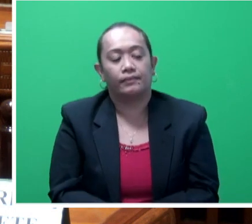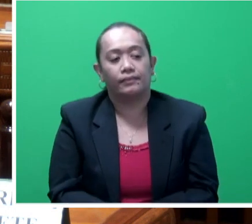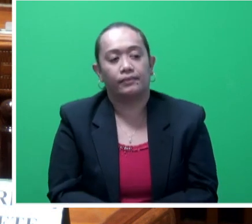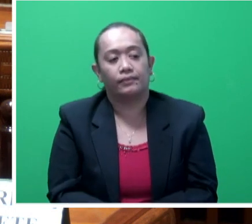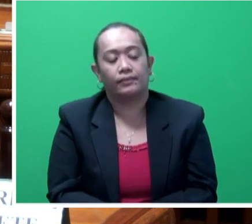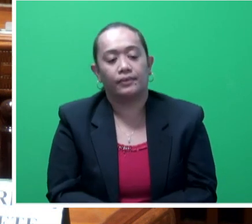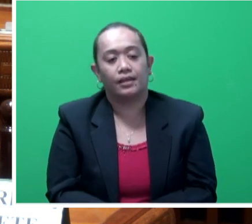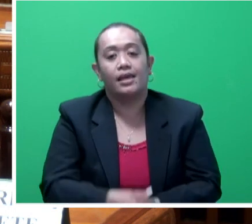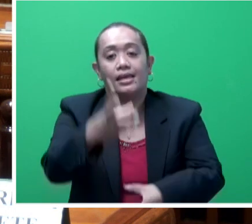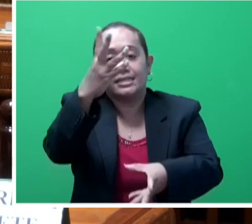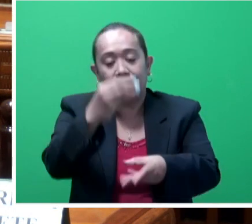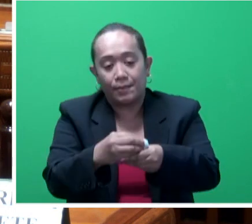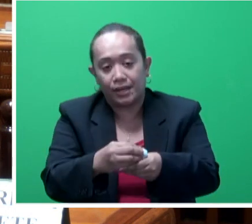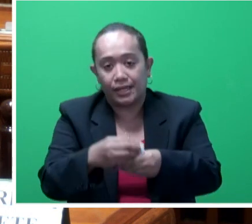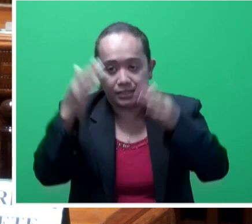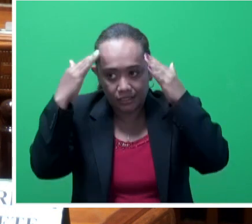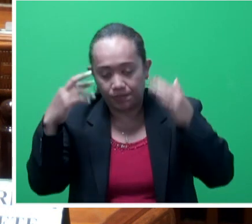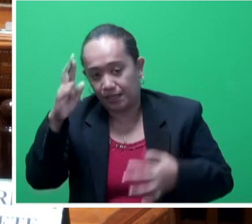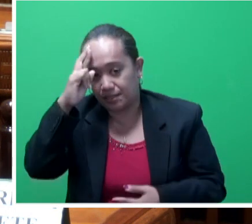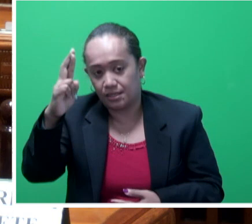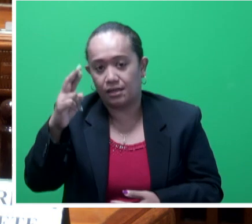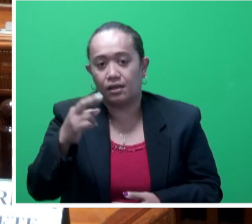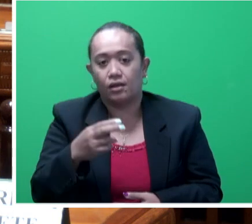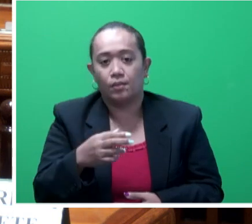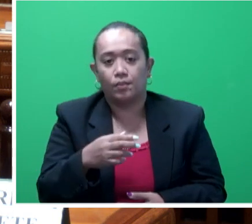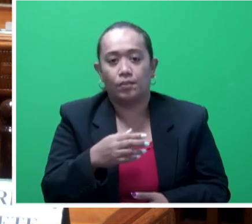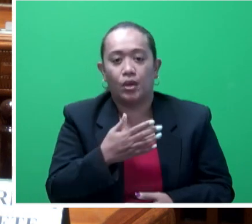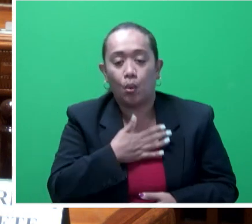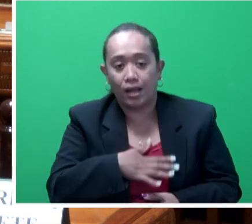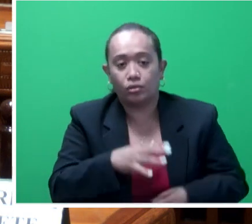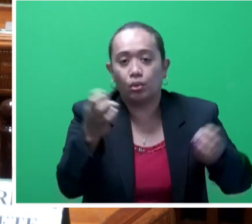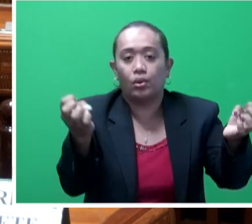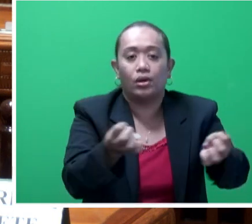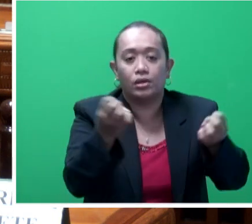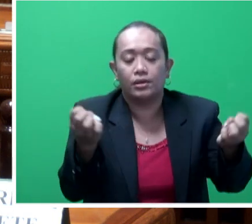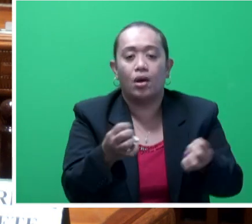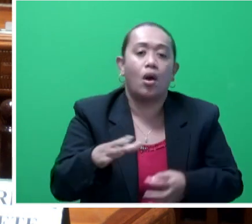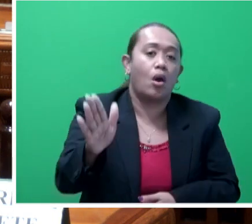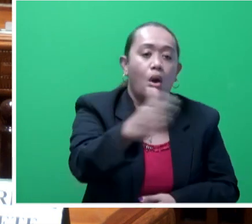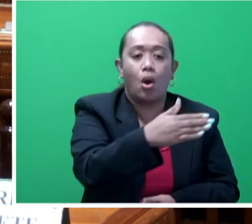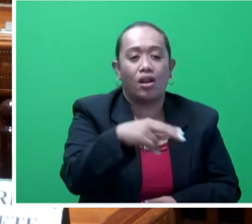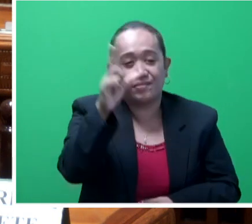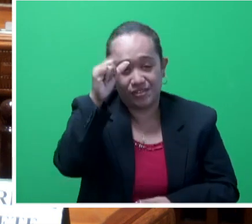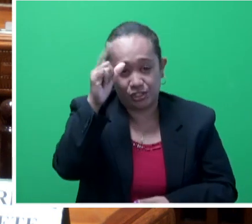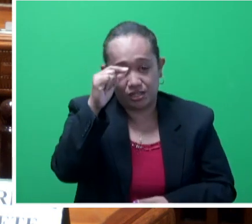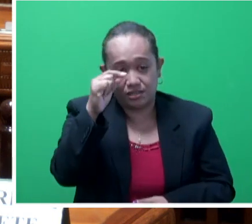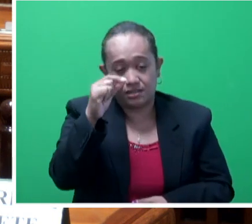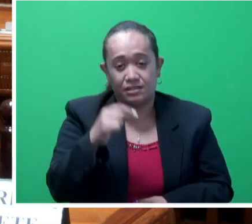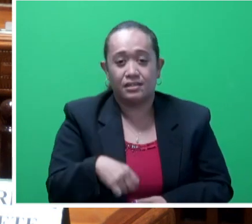In summary, Mr. Speaker, sir, I would urge all Fijians, perhaps a key message